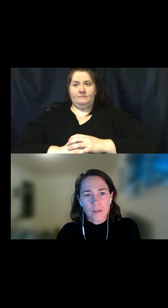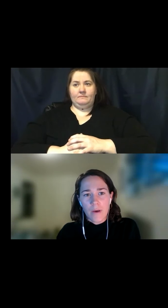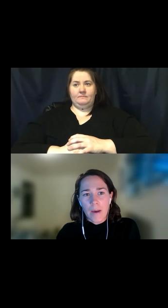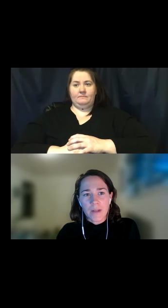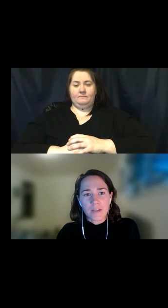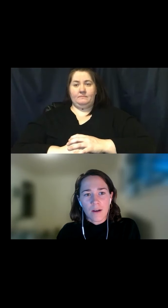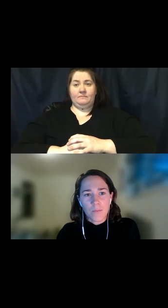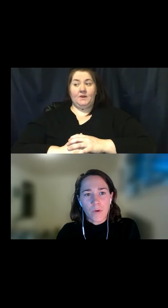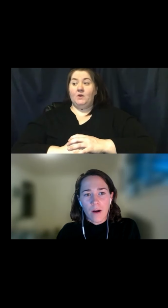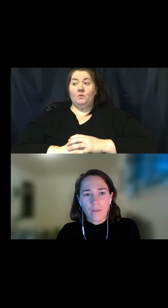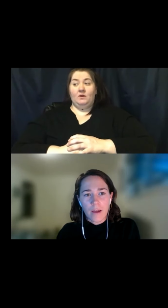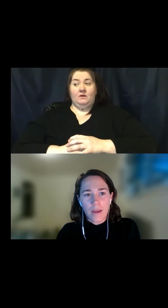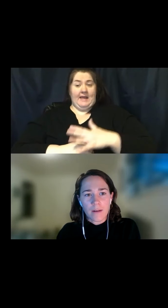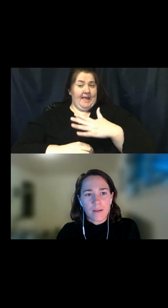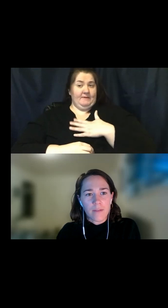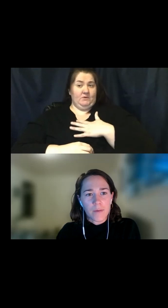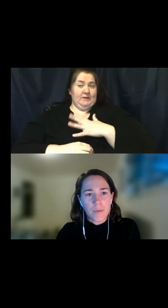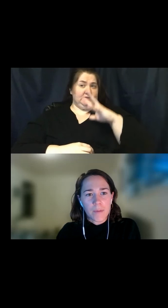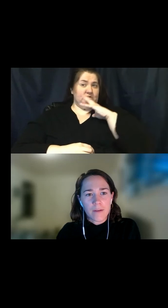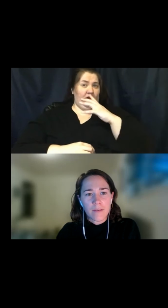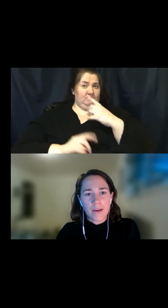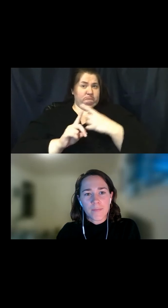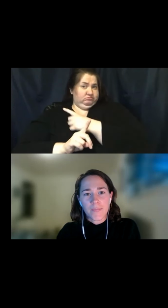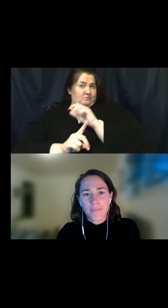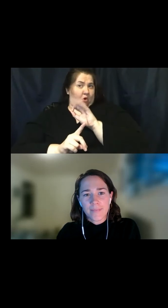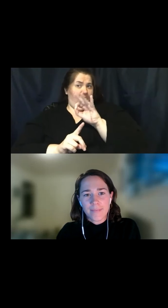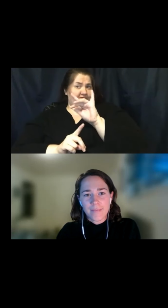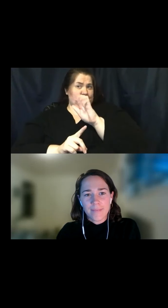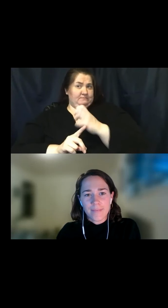We're also happy to talk more offline if that would be better for you.